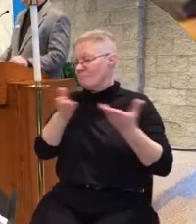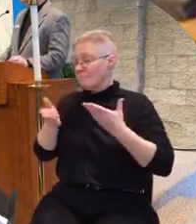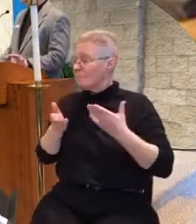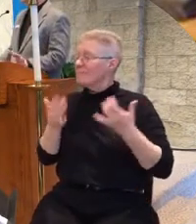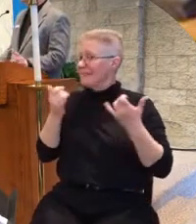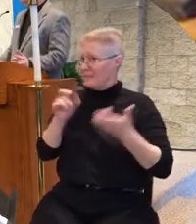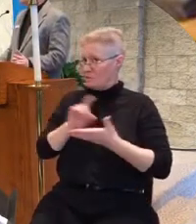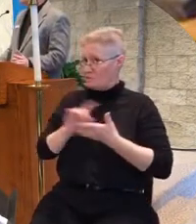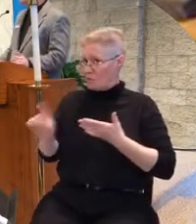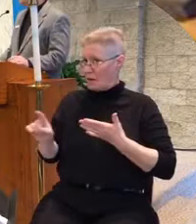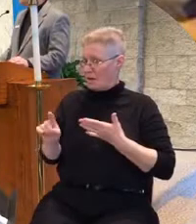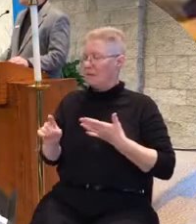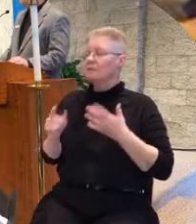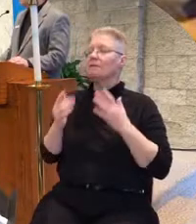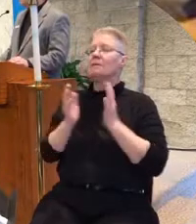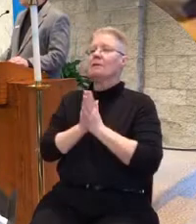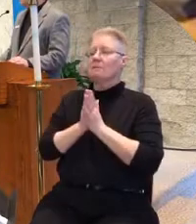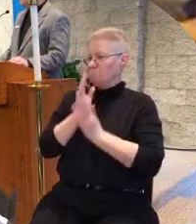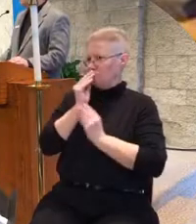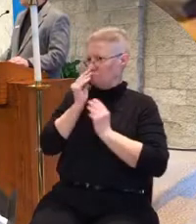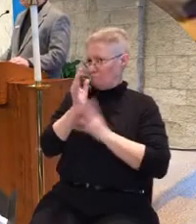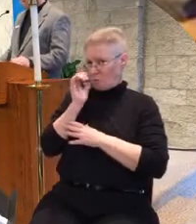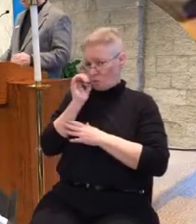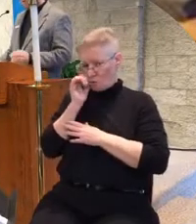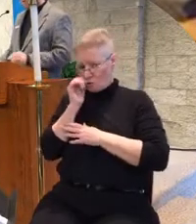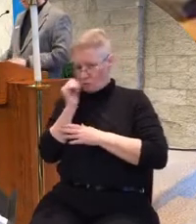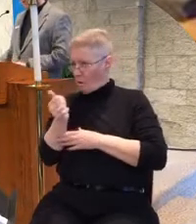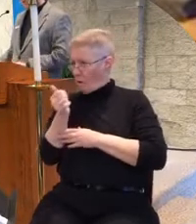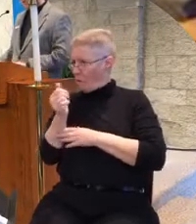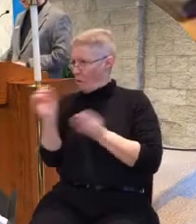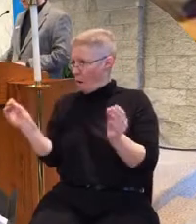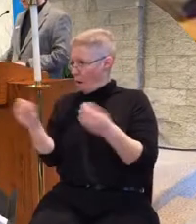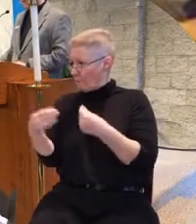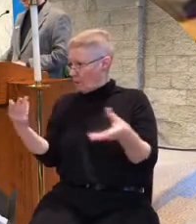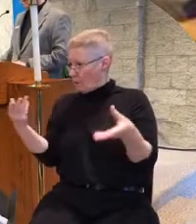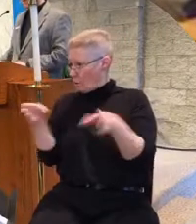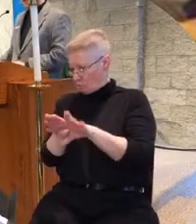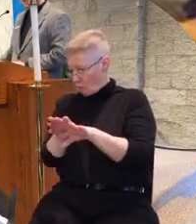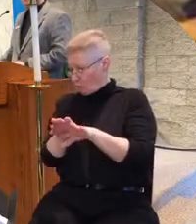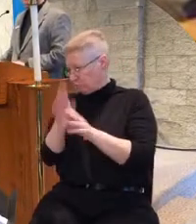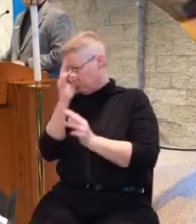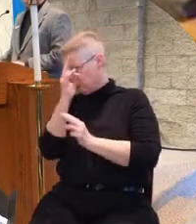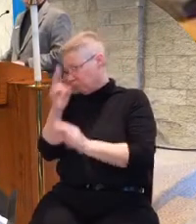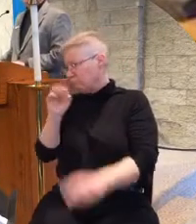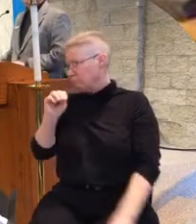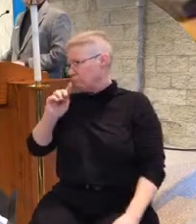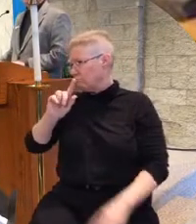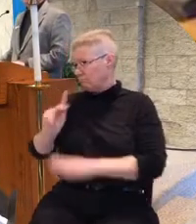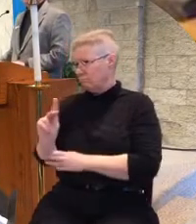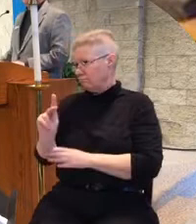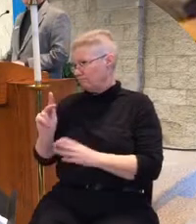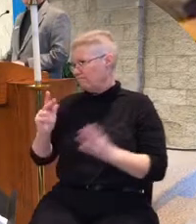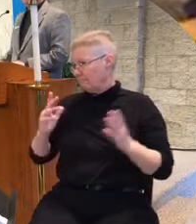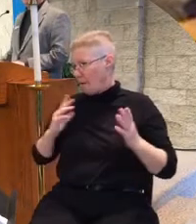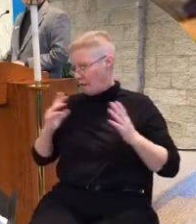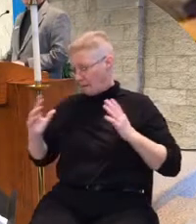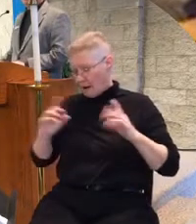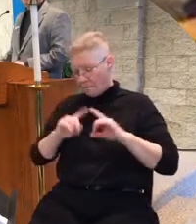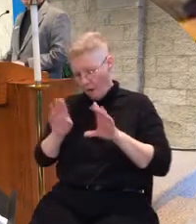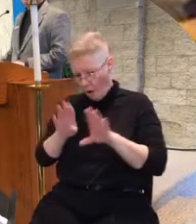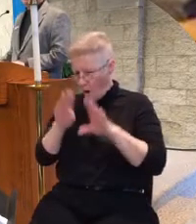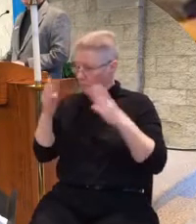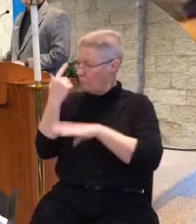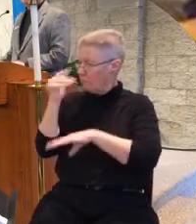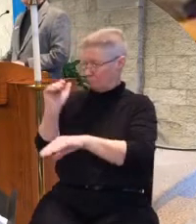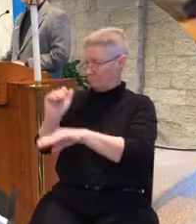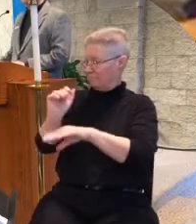The office is closed tomorrow in honor of the Martin Luther King holiday, but we will be open for evening activities.